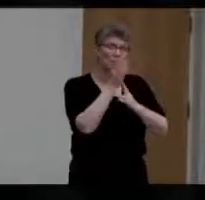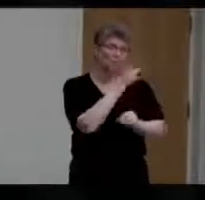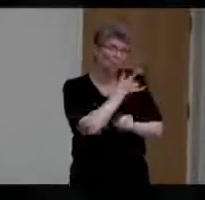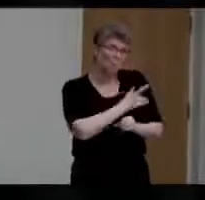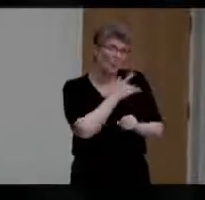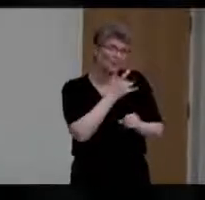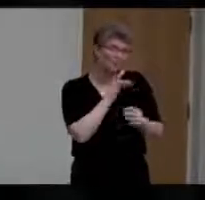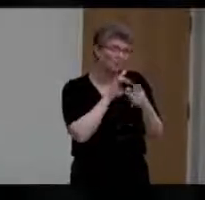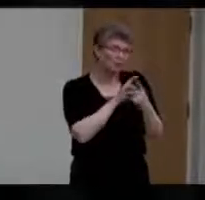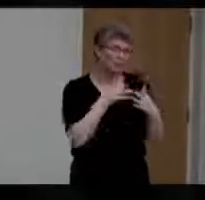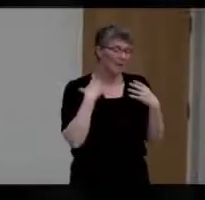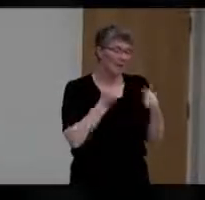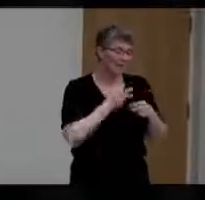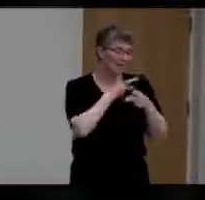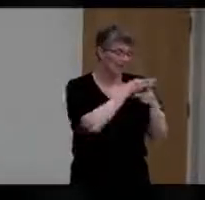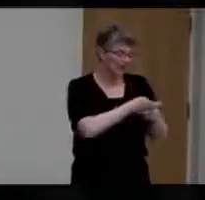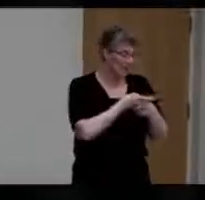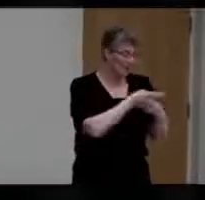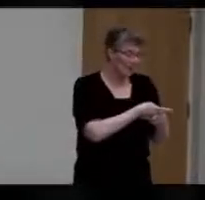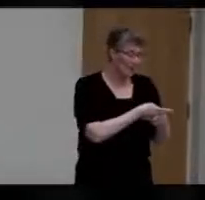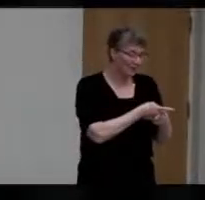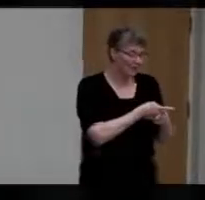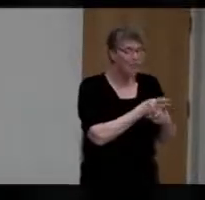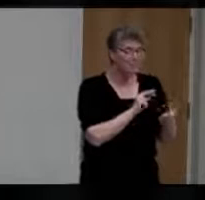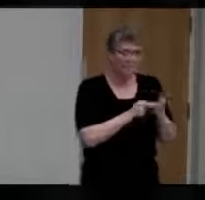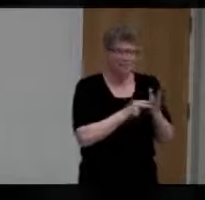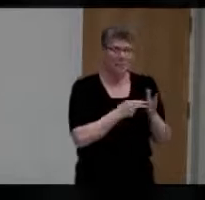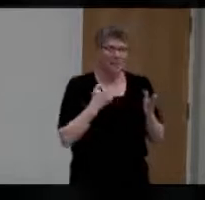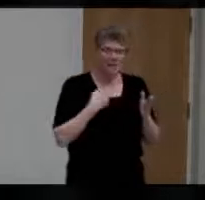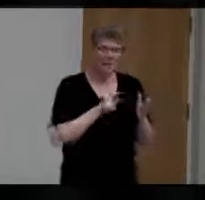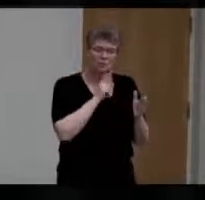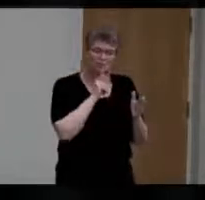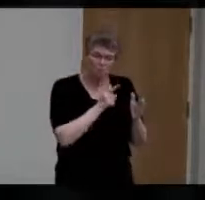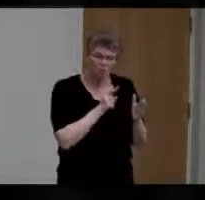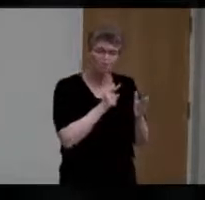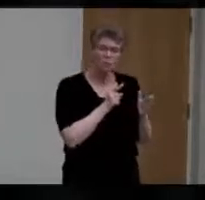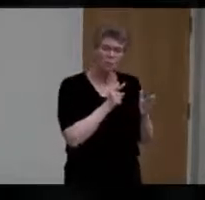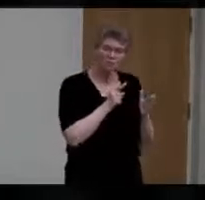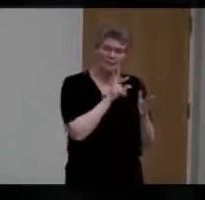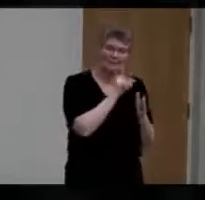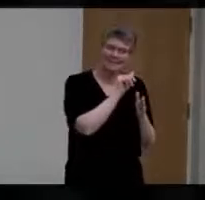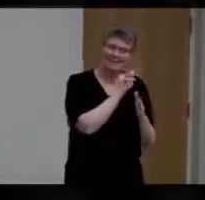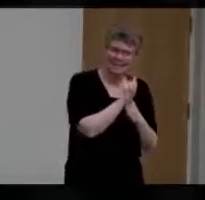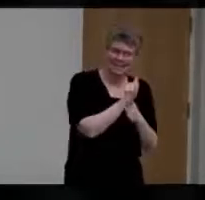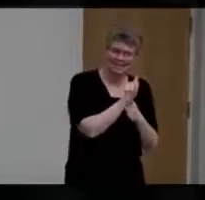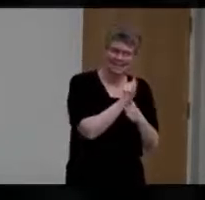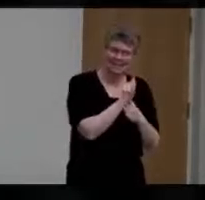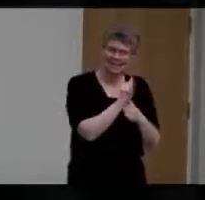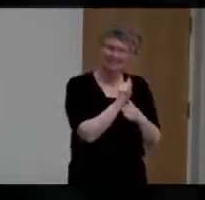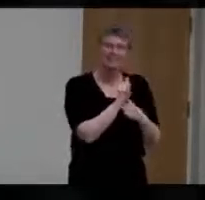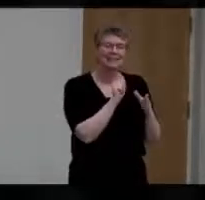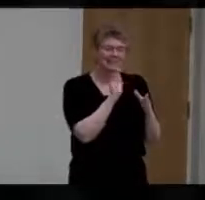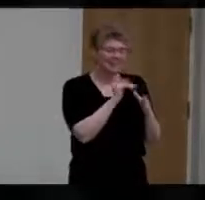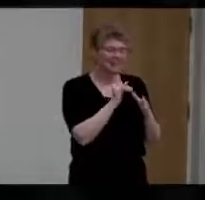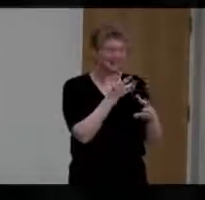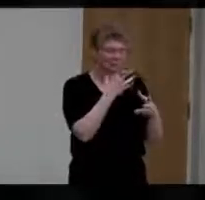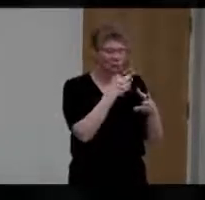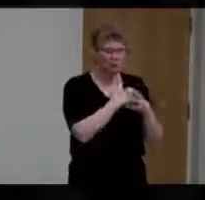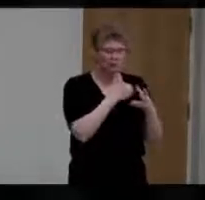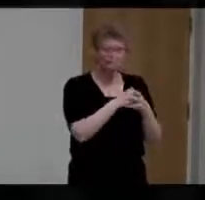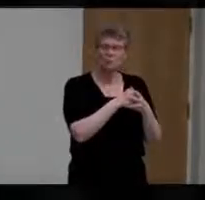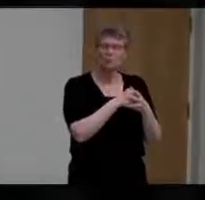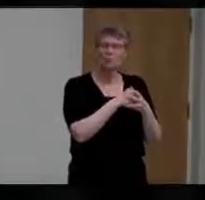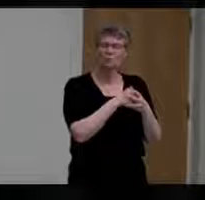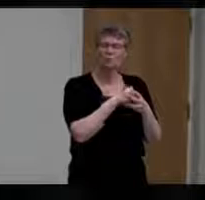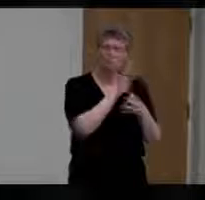we have true population level data, which means it deals with bias, it deals with inclusivity and